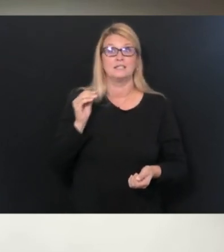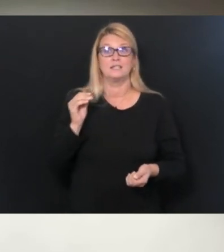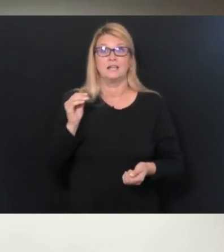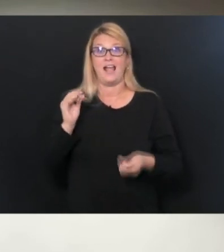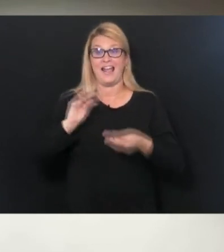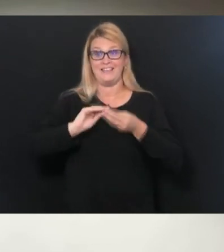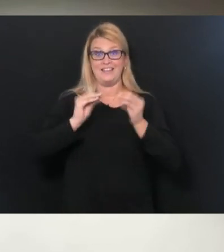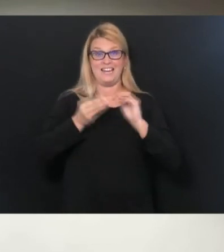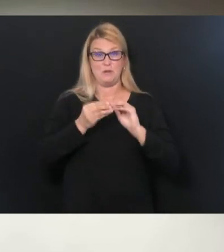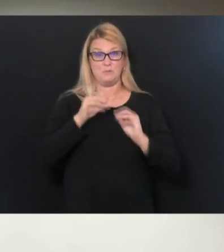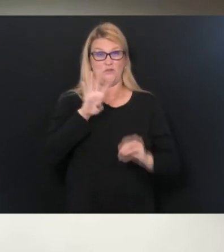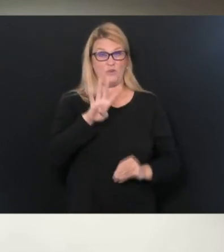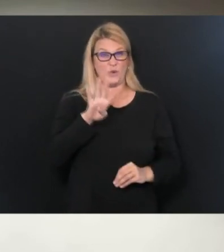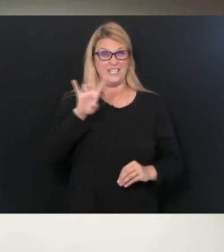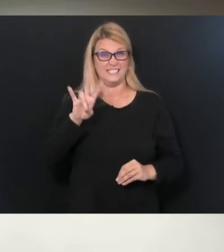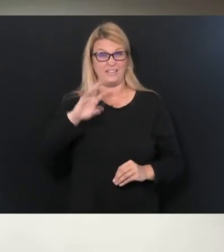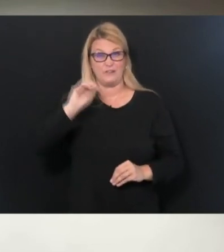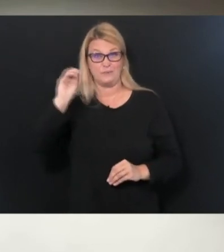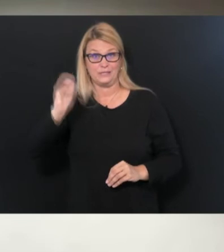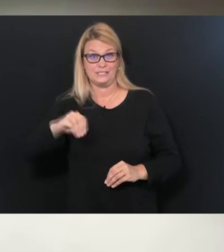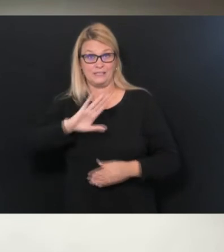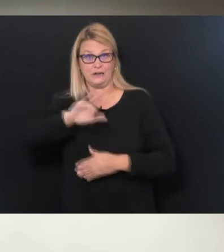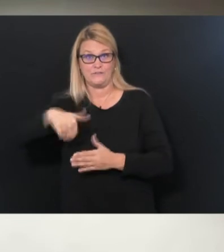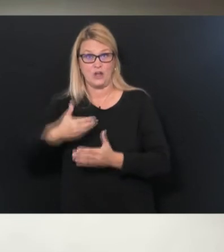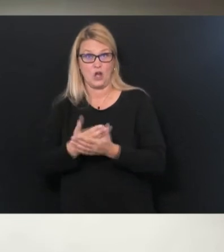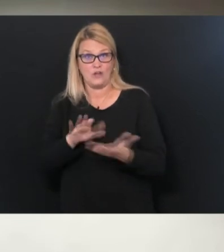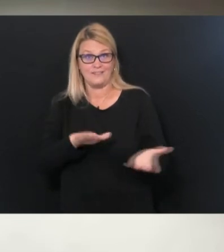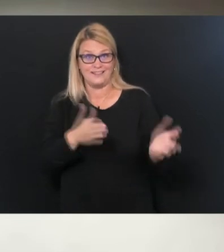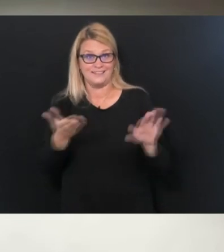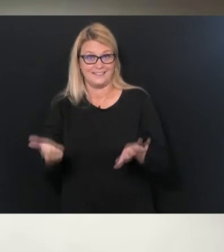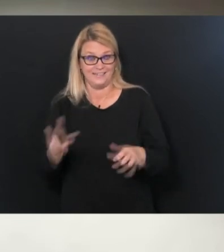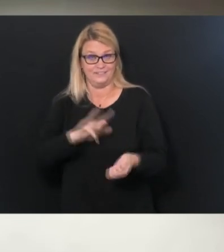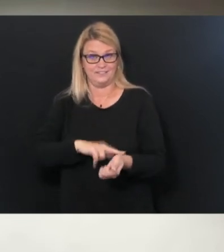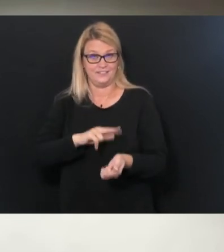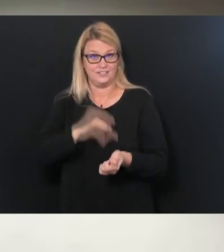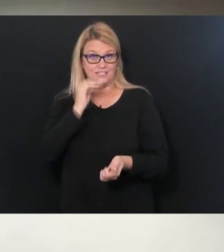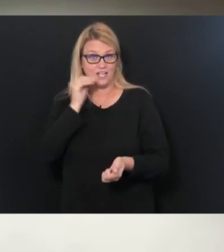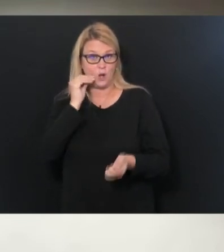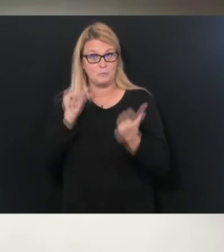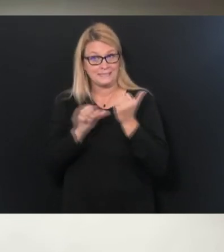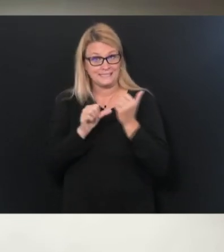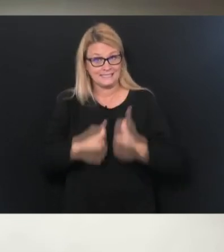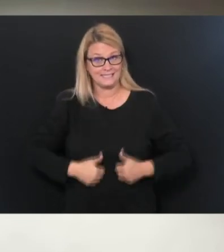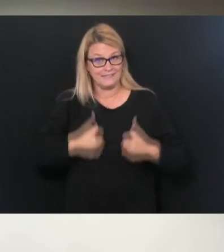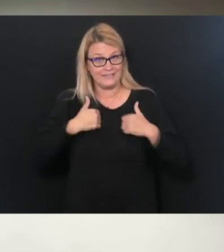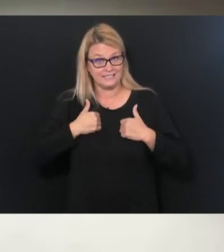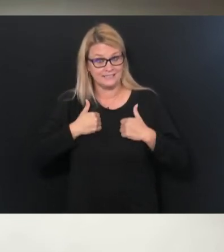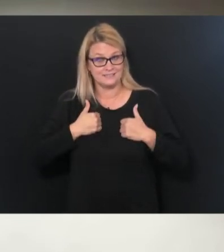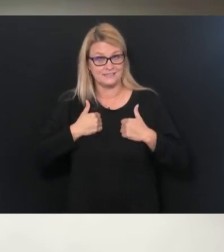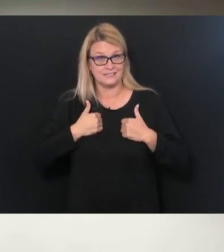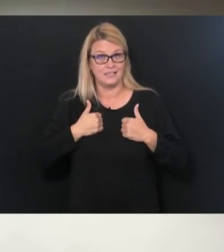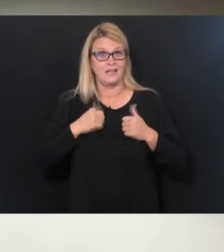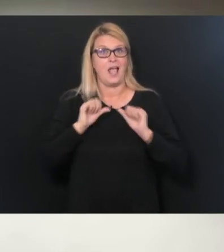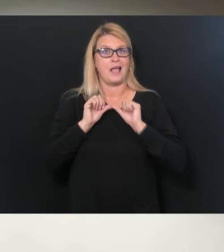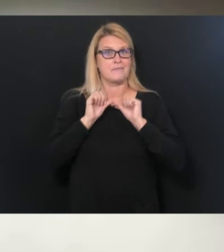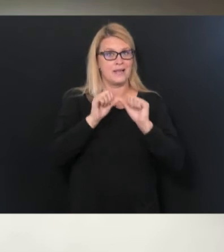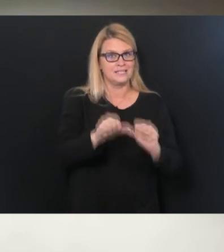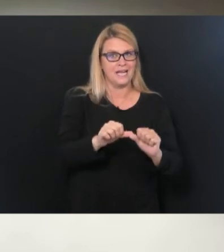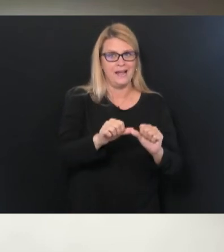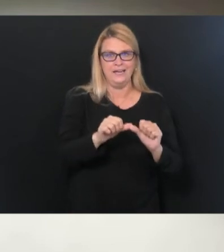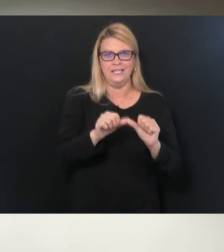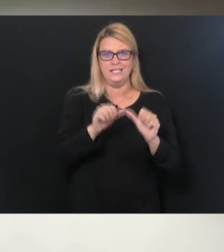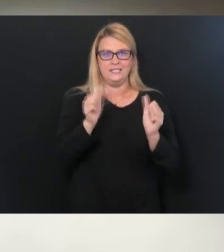numbers, 47% of all of our deaths are from nursing home and assisted living, along with maintaining the integrity of